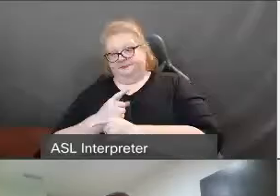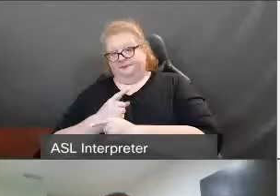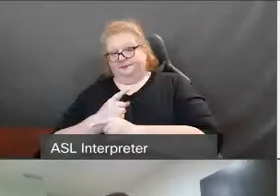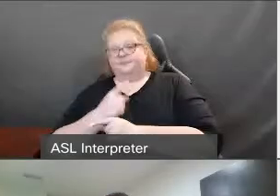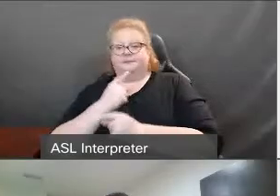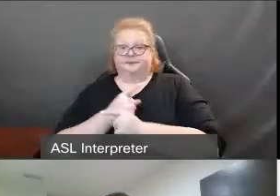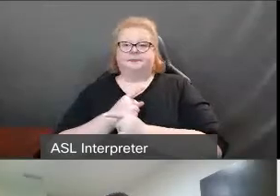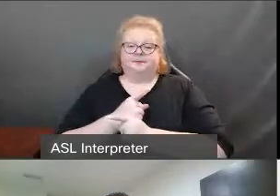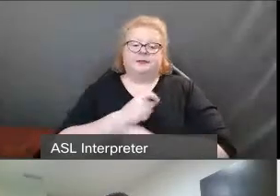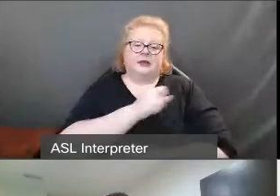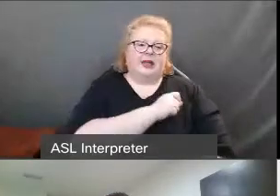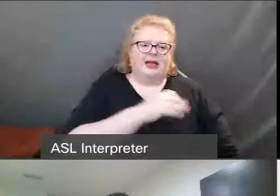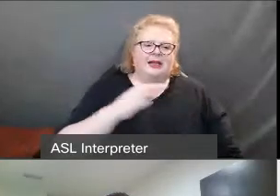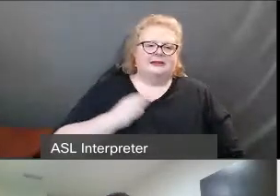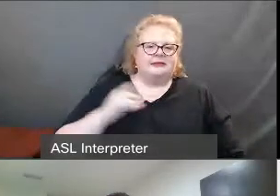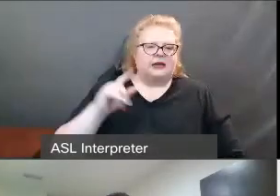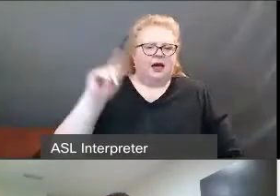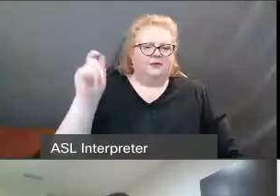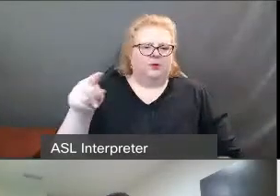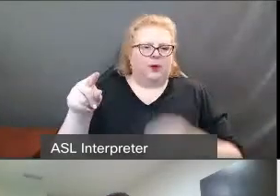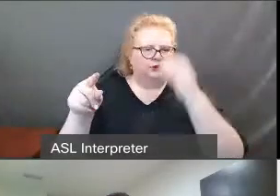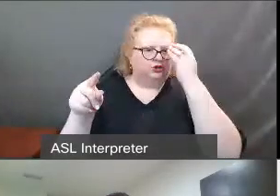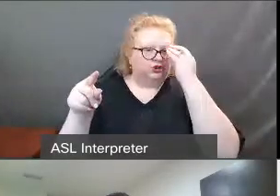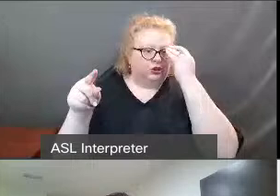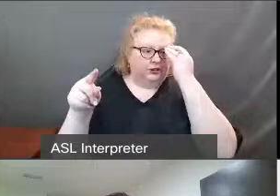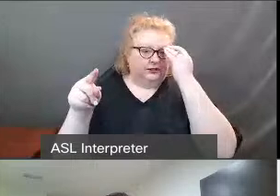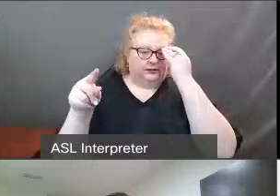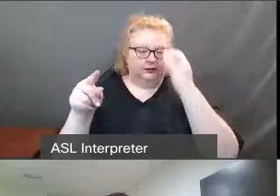Staff, I have a question real quickly No. as well.